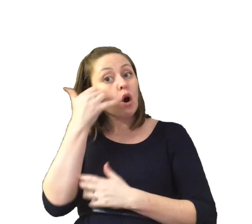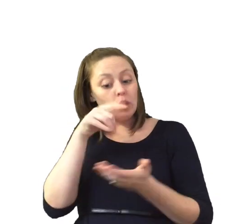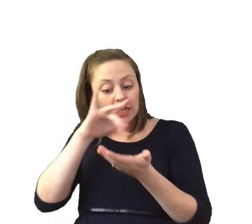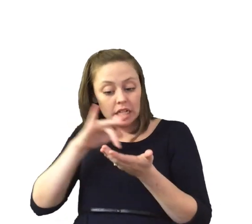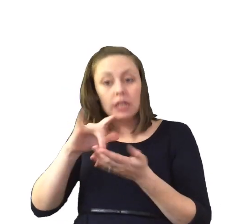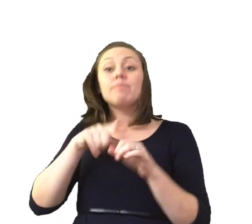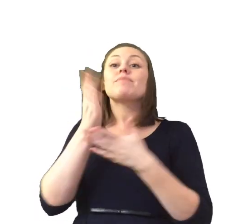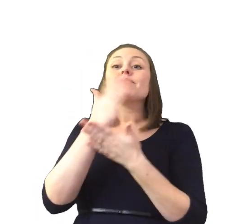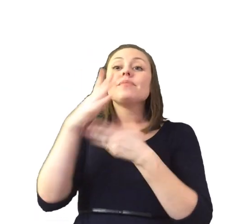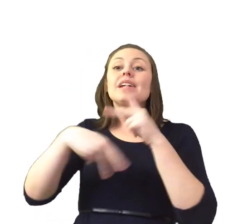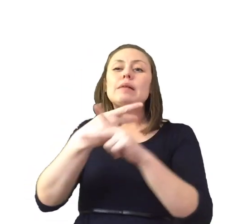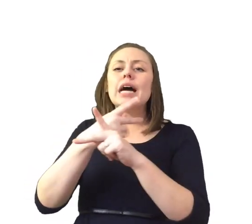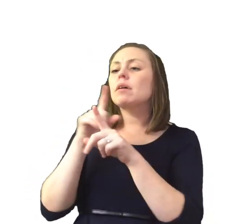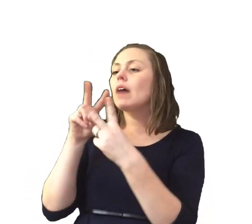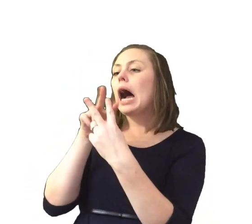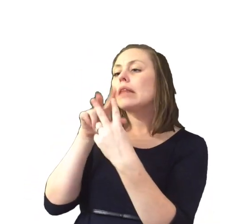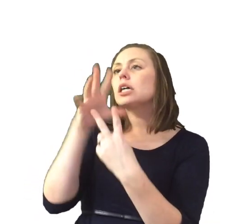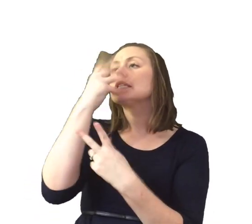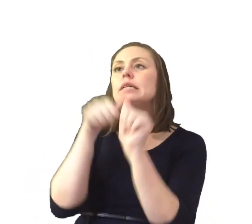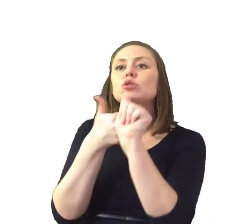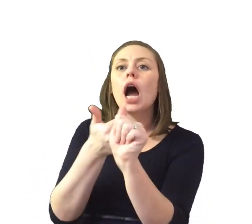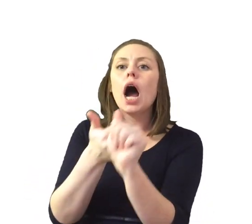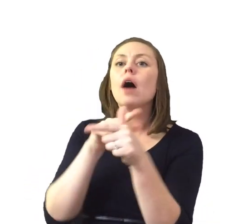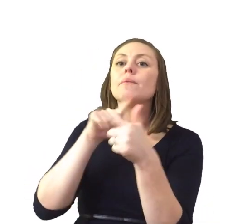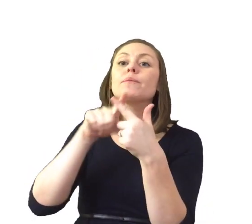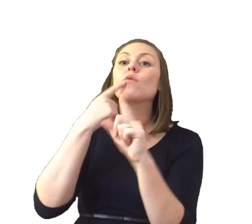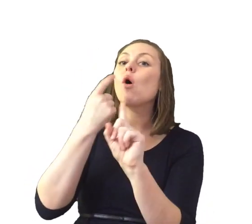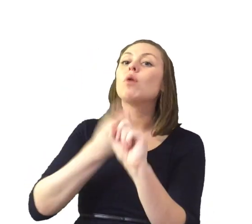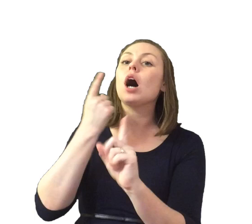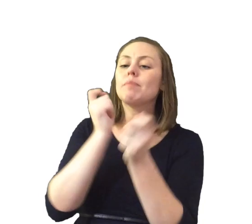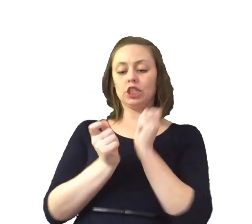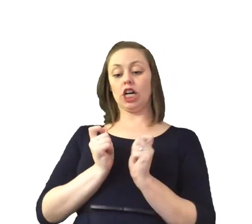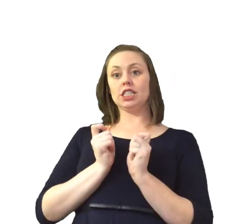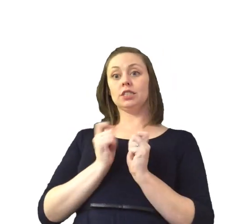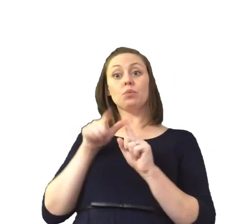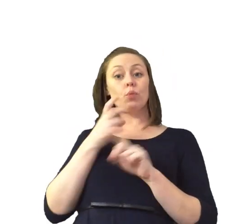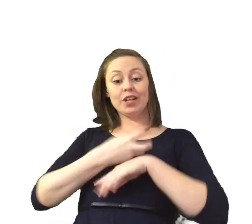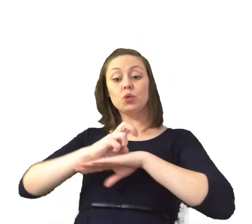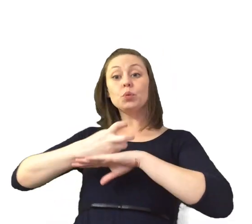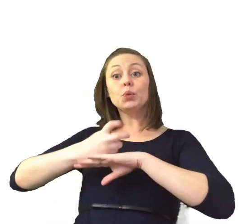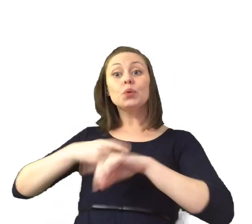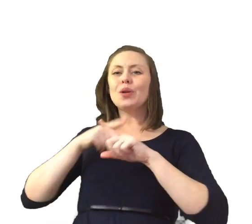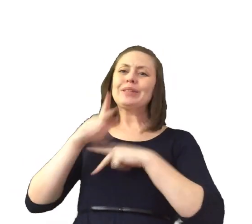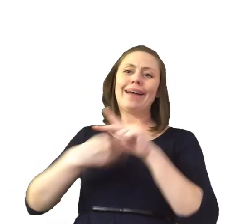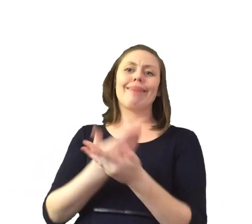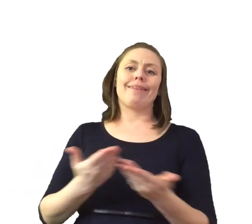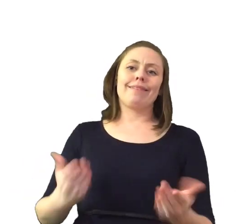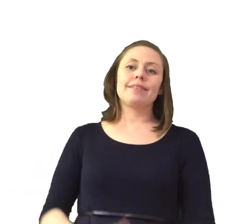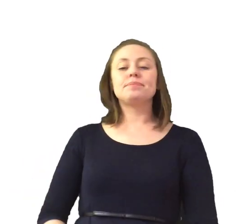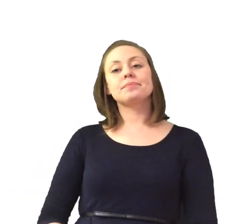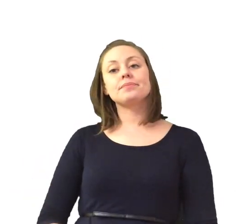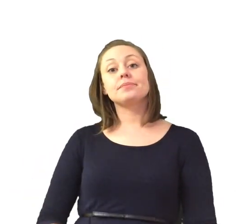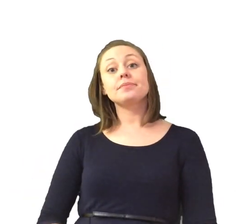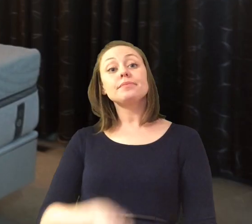and then it also has some type of either sleep tracking, or it will automatically adjust when you move, those kinds of